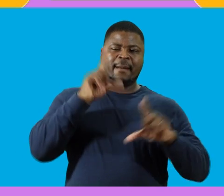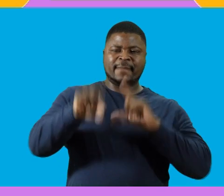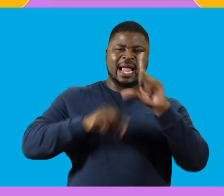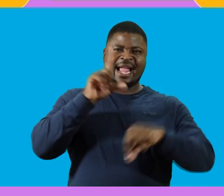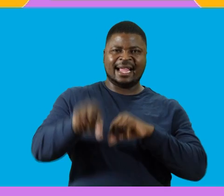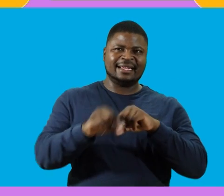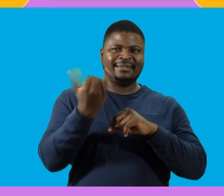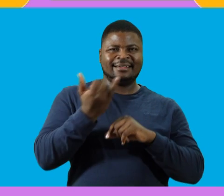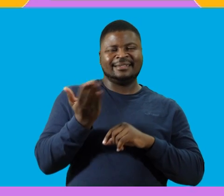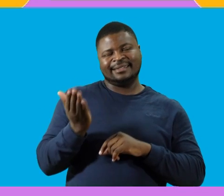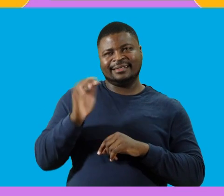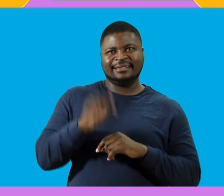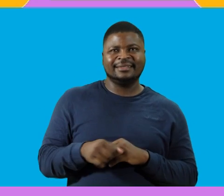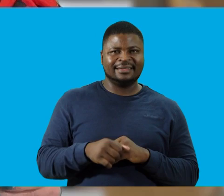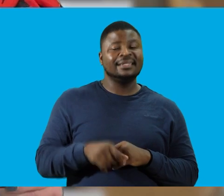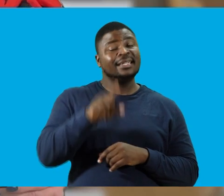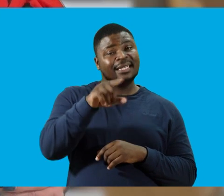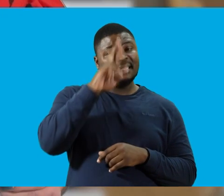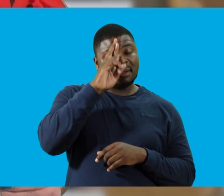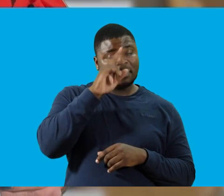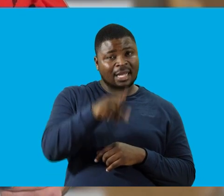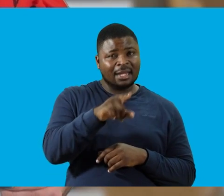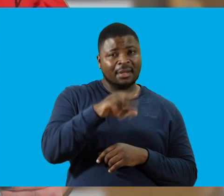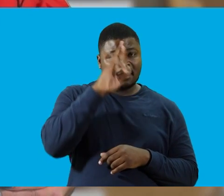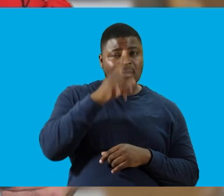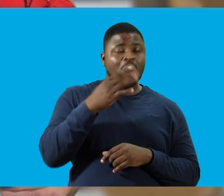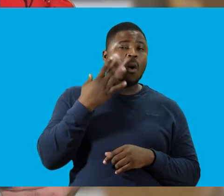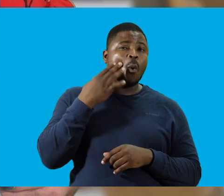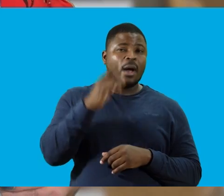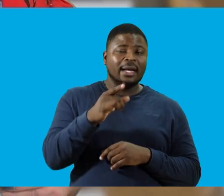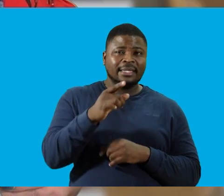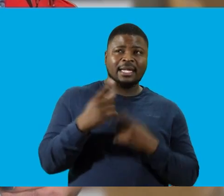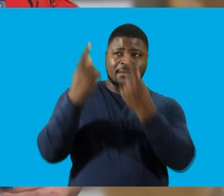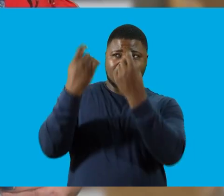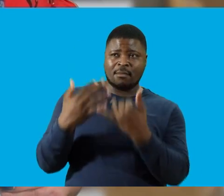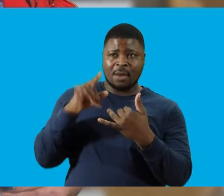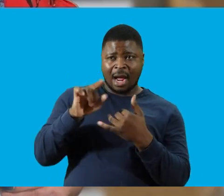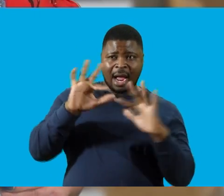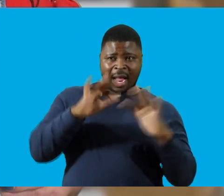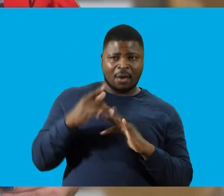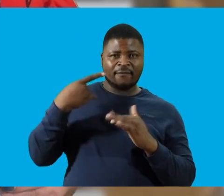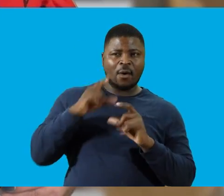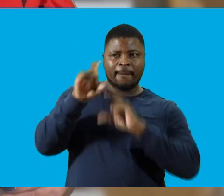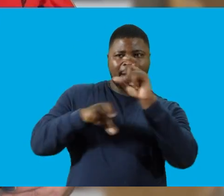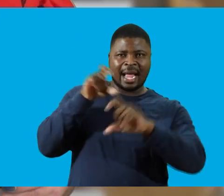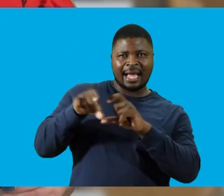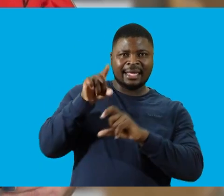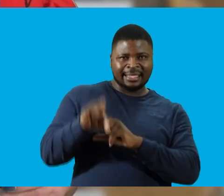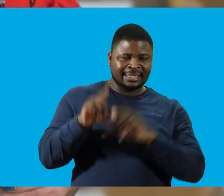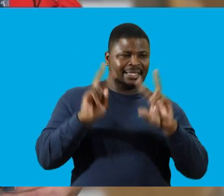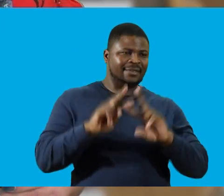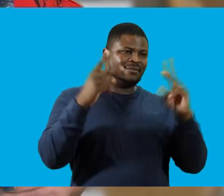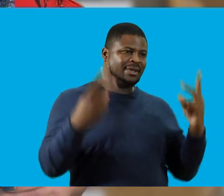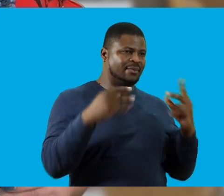are now. Budget for parties. Remember, when you budget for an occasion or a party, it is different from